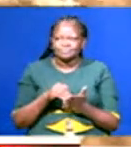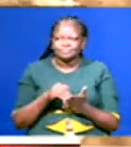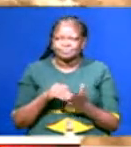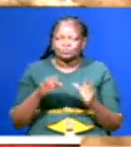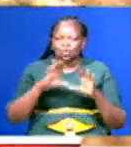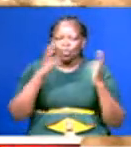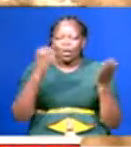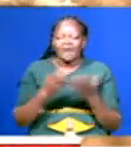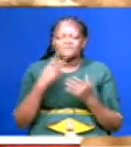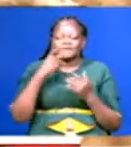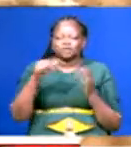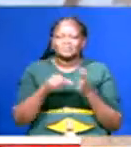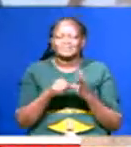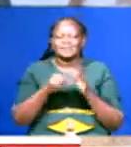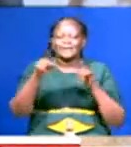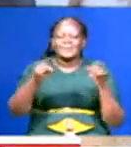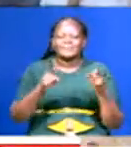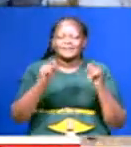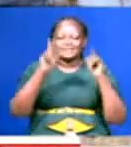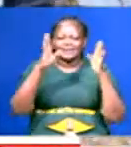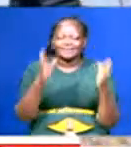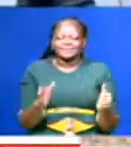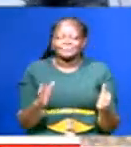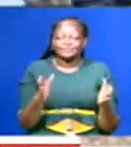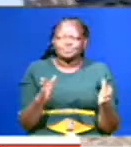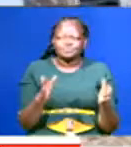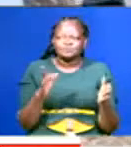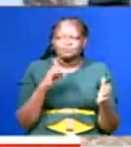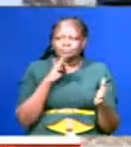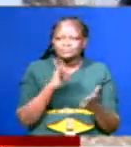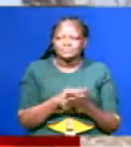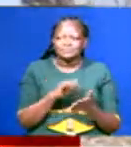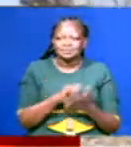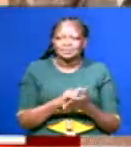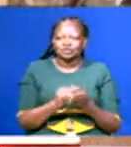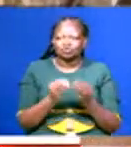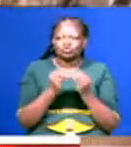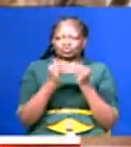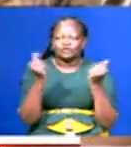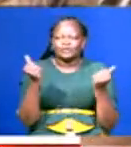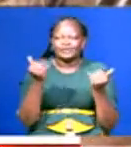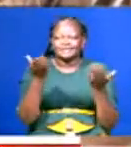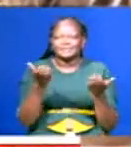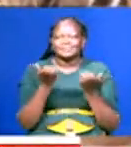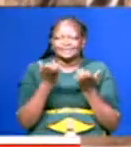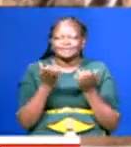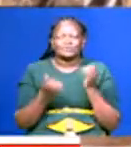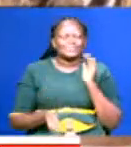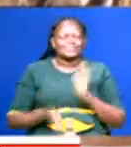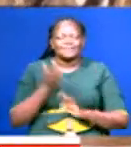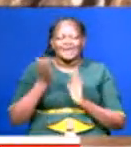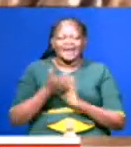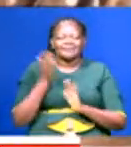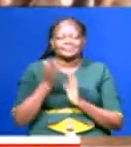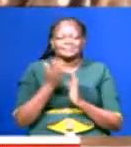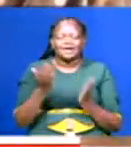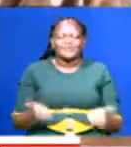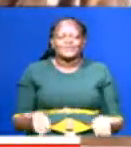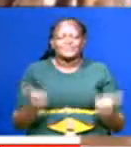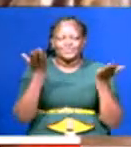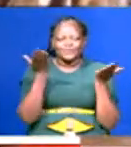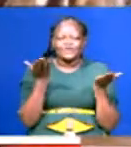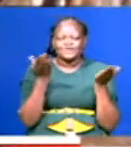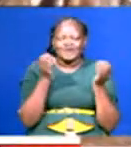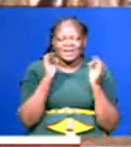Disaster Management Director Gershon Mwakazi says interventions need to be urgently scaled up if households are